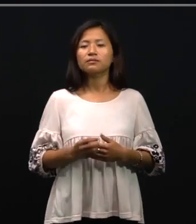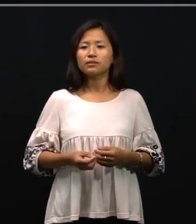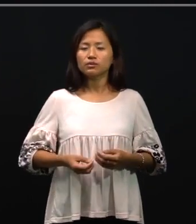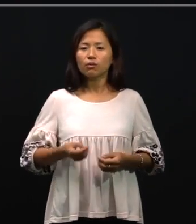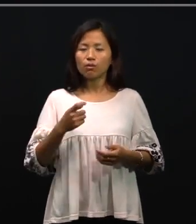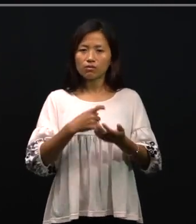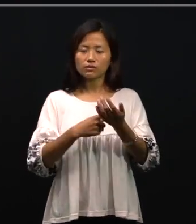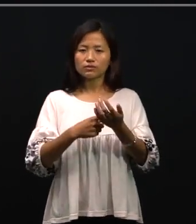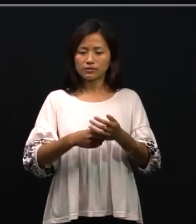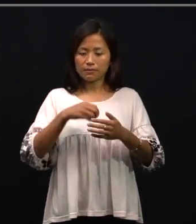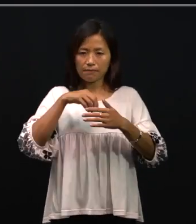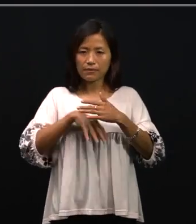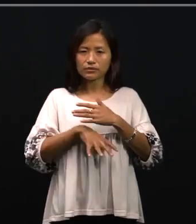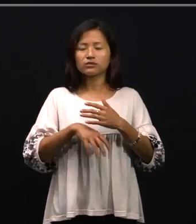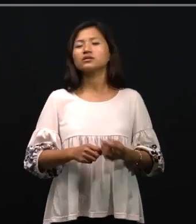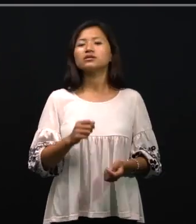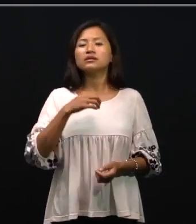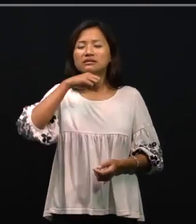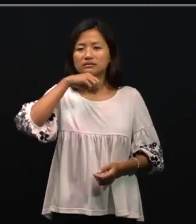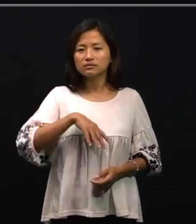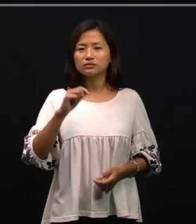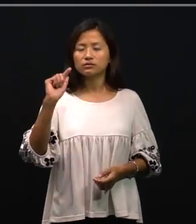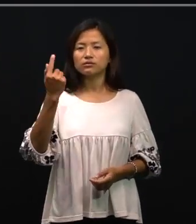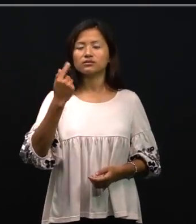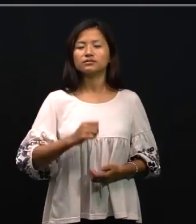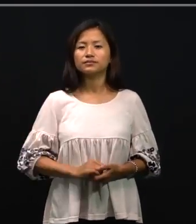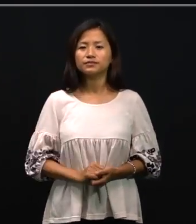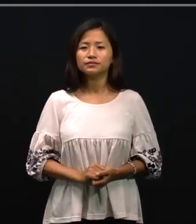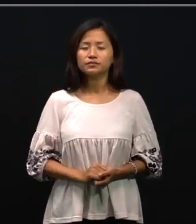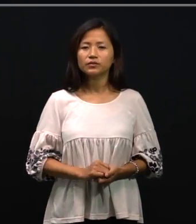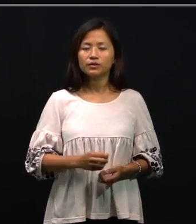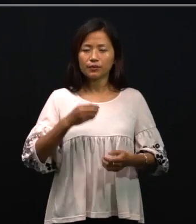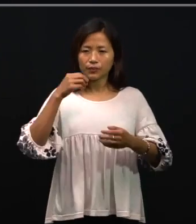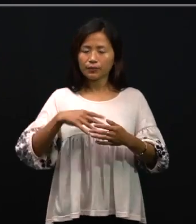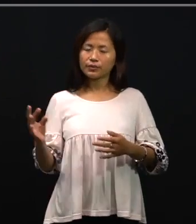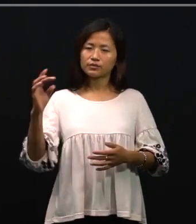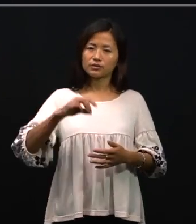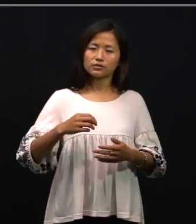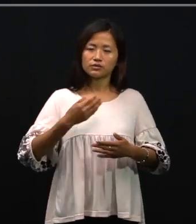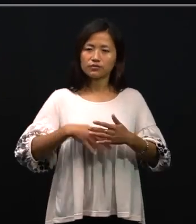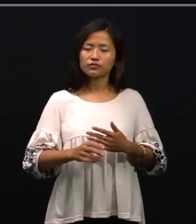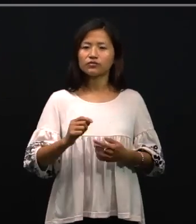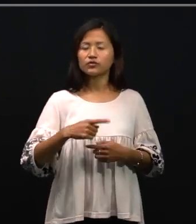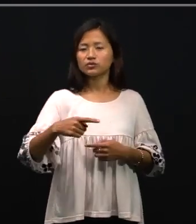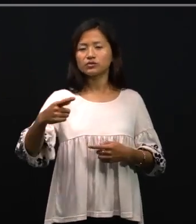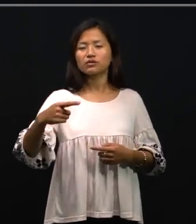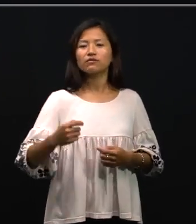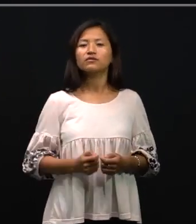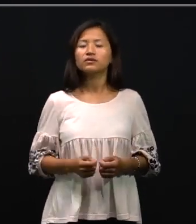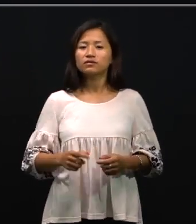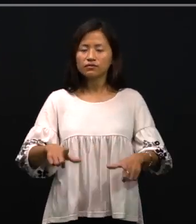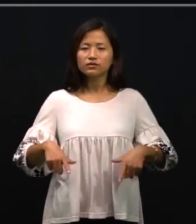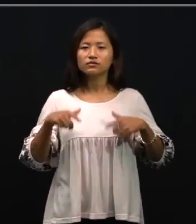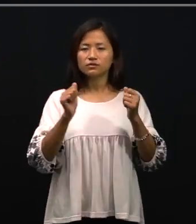or offspring, or progeny. So reproduction is one of the most important features of characteristic feature of